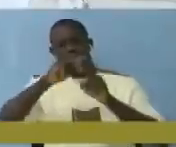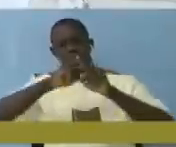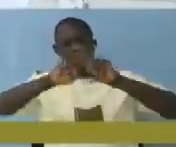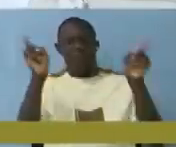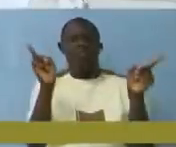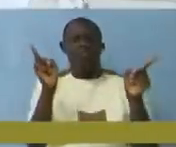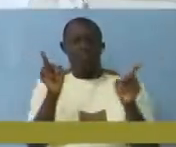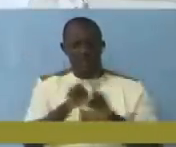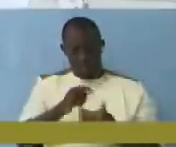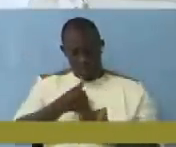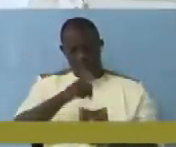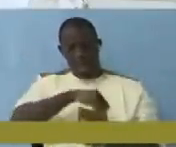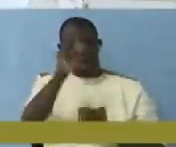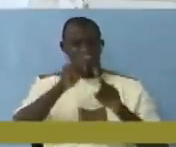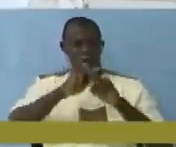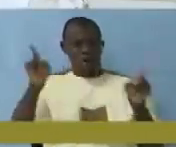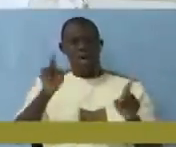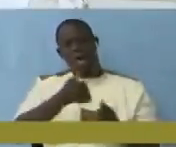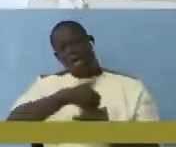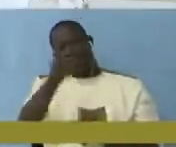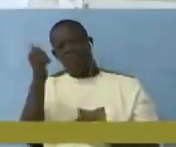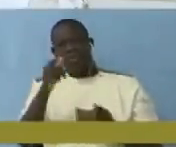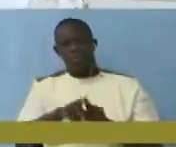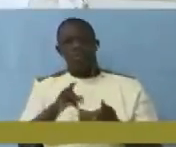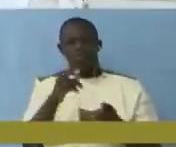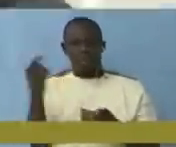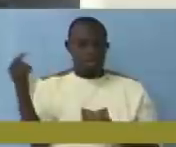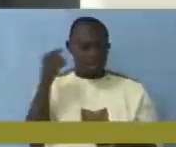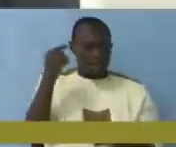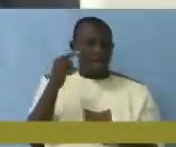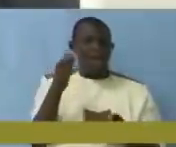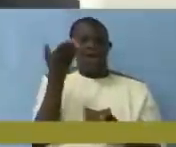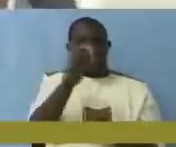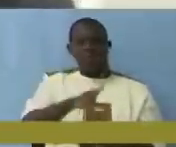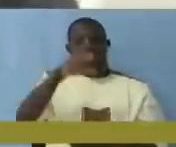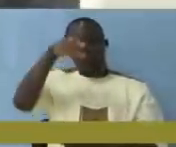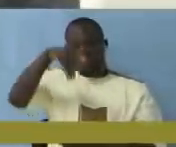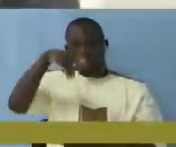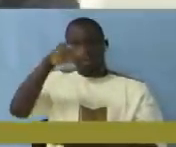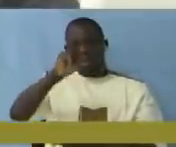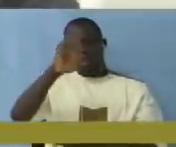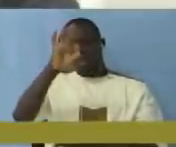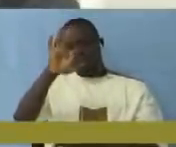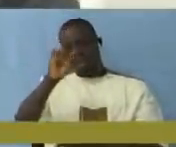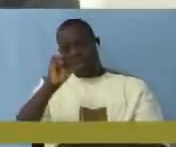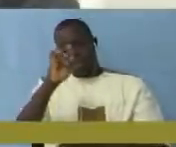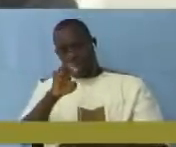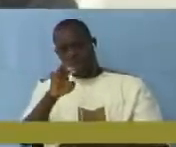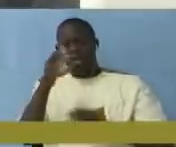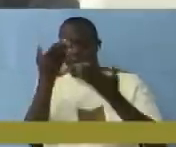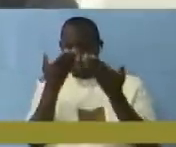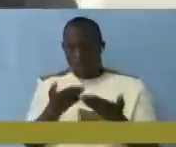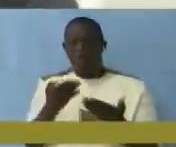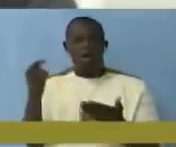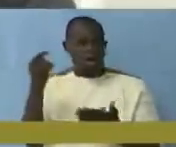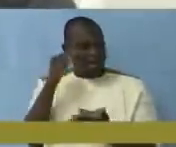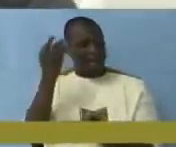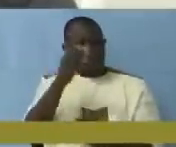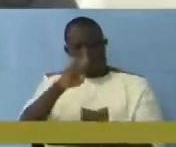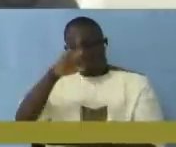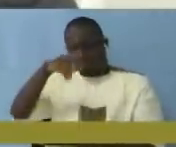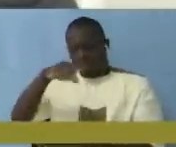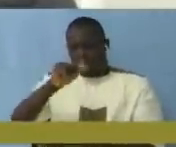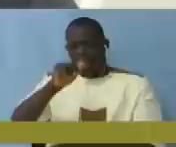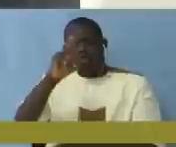and others are different. We have heard from Peter the same lines, we are hearing from Paul the same lines. It's the same